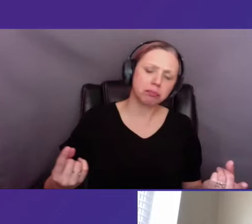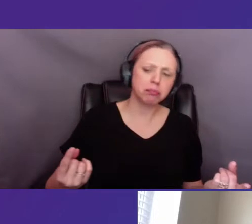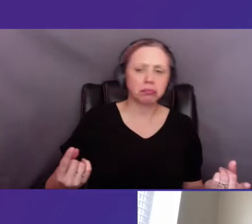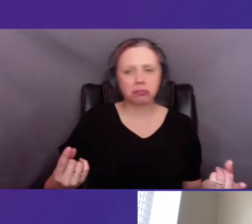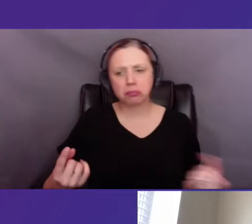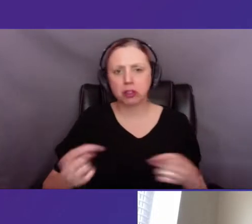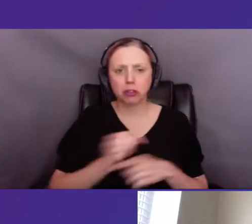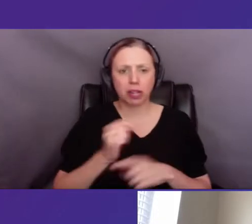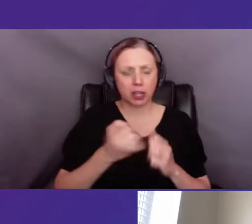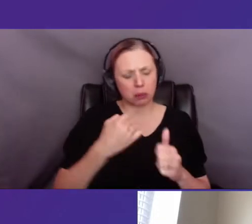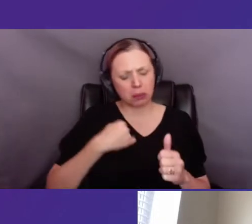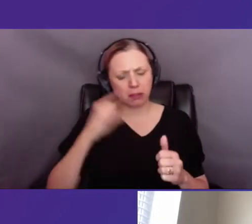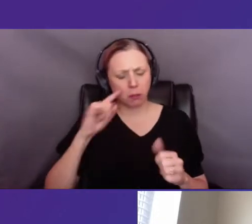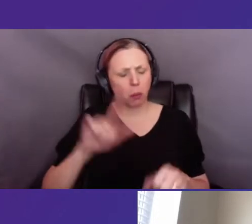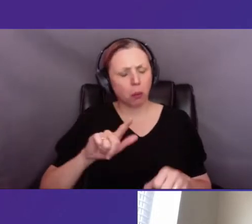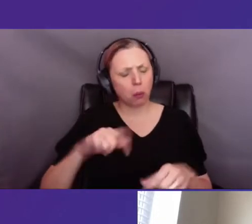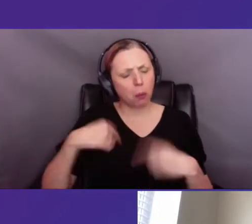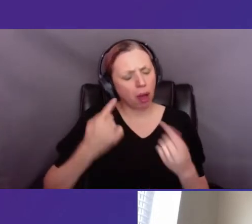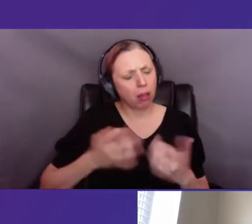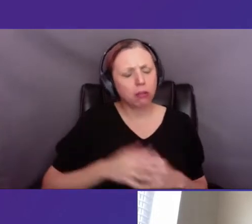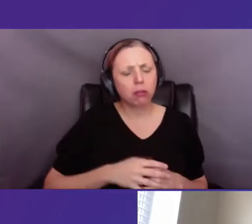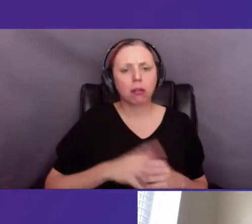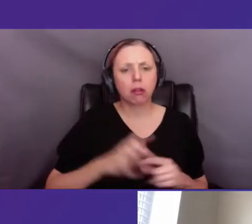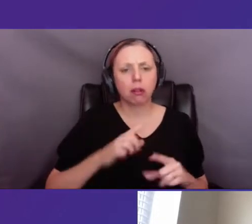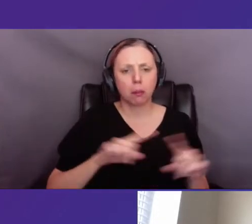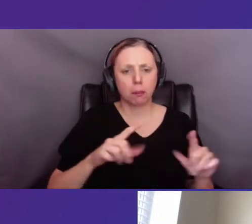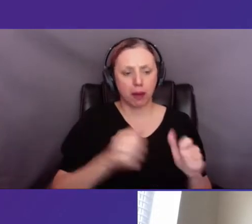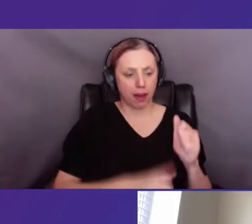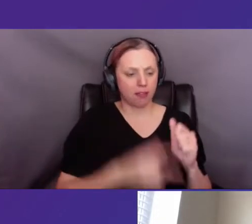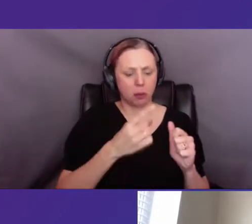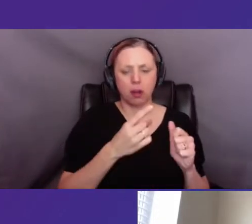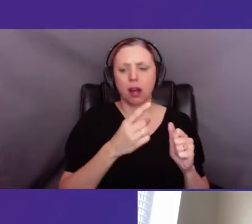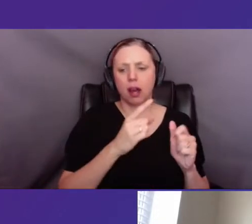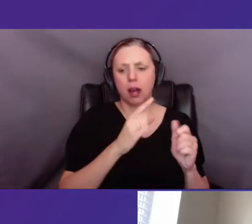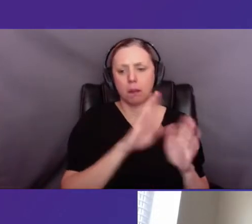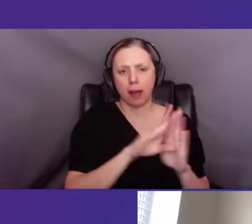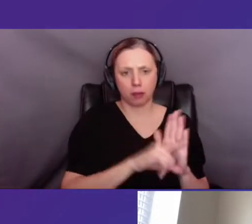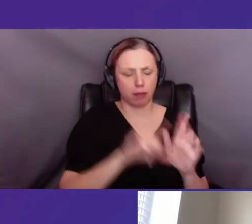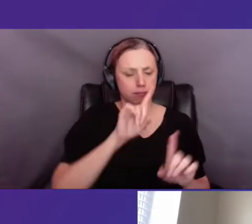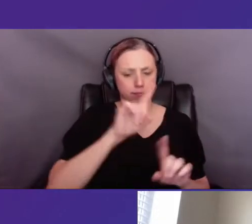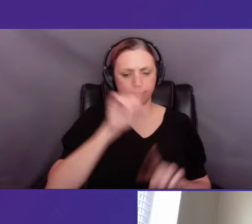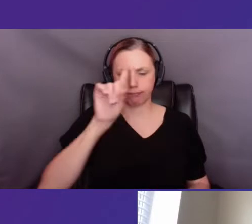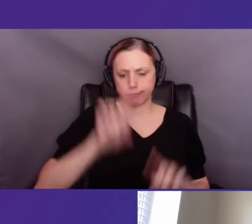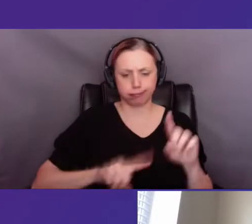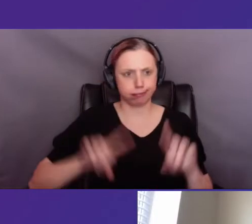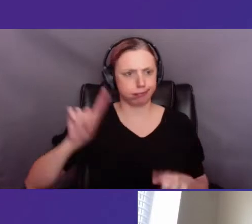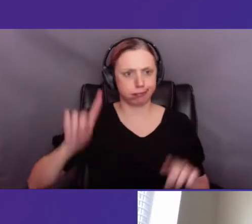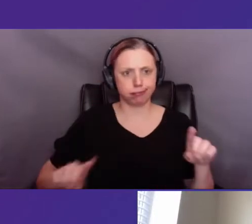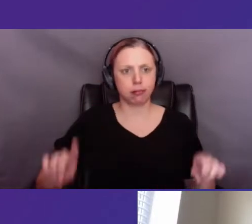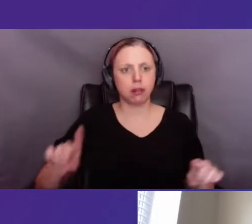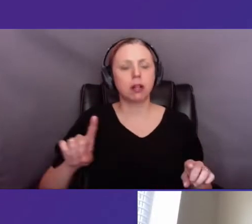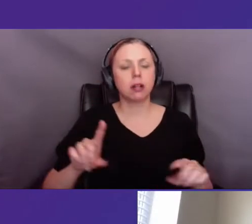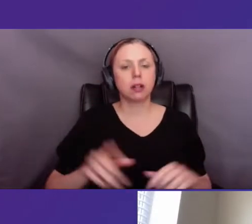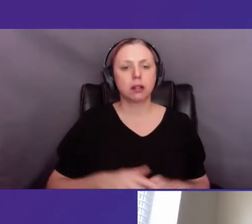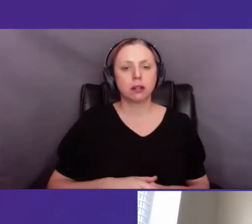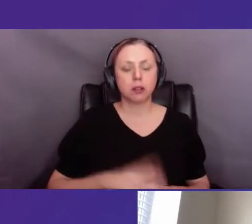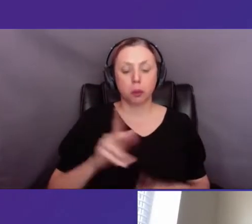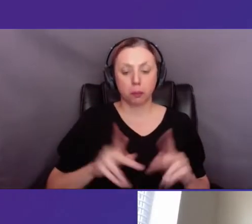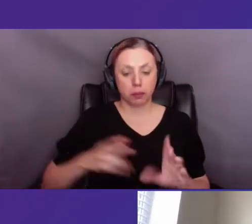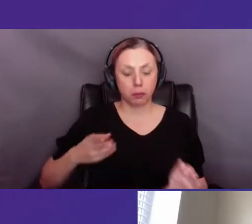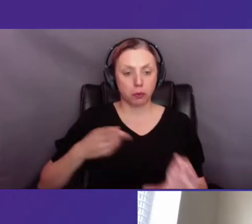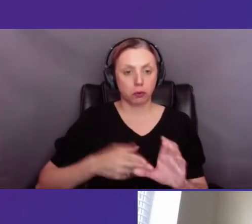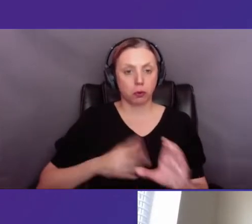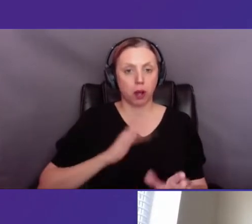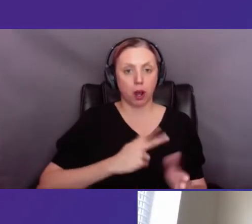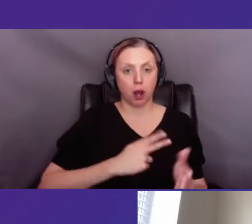training with me for a while, but everyone has a different background, right? So people come into our program from other dance